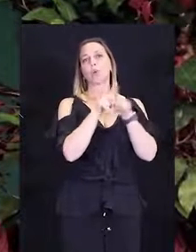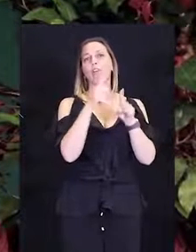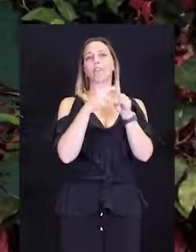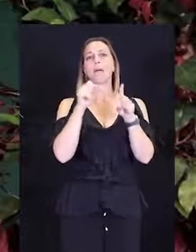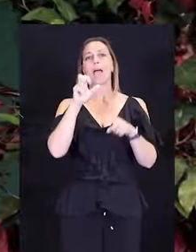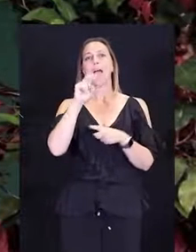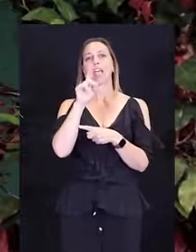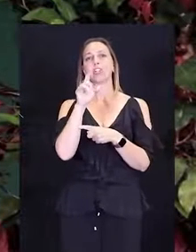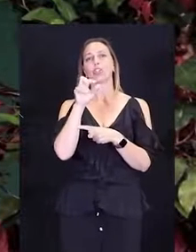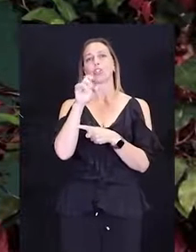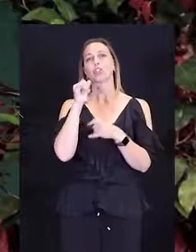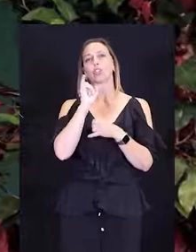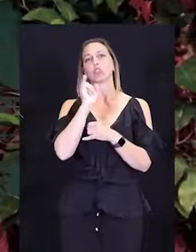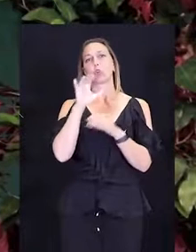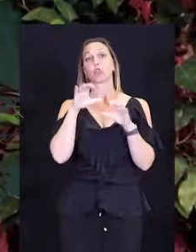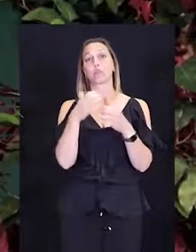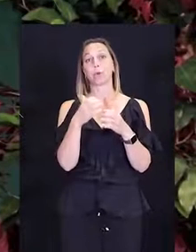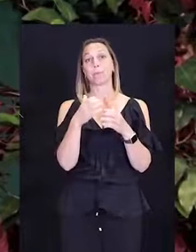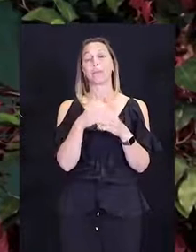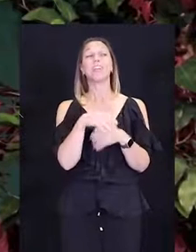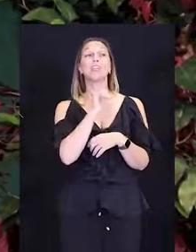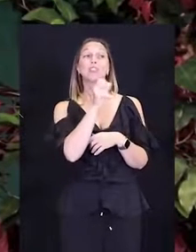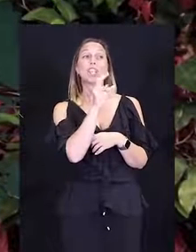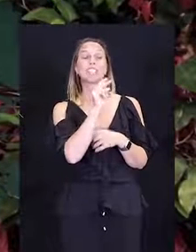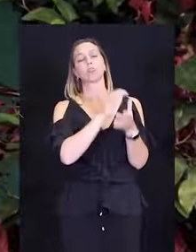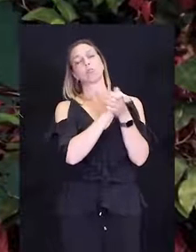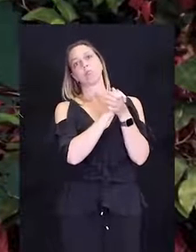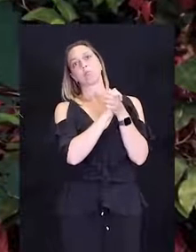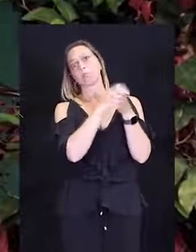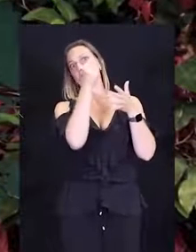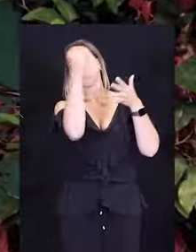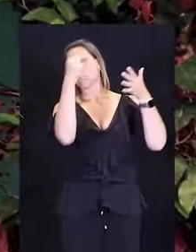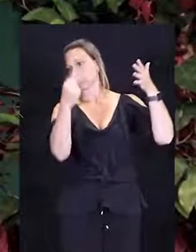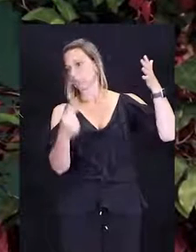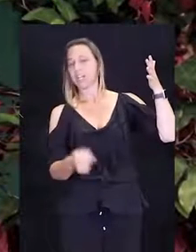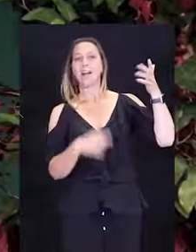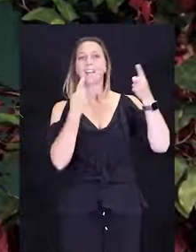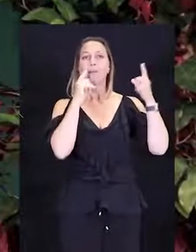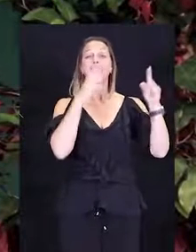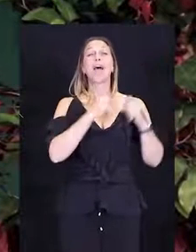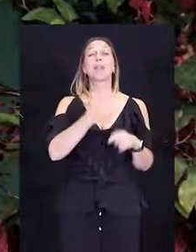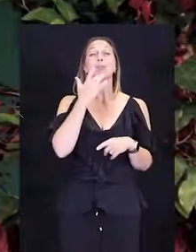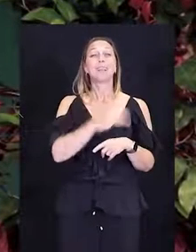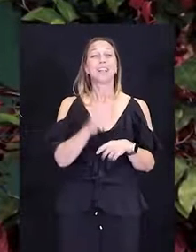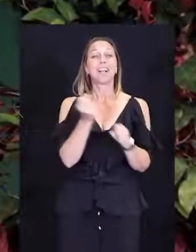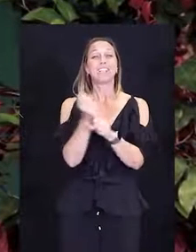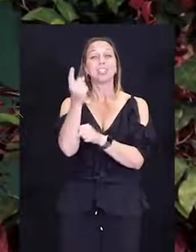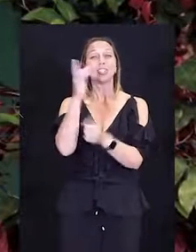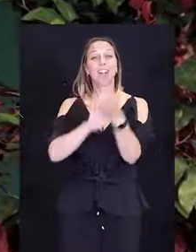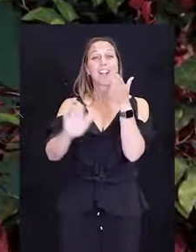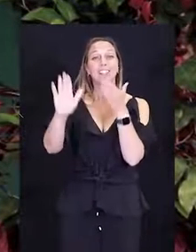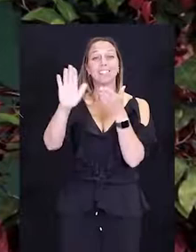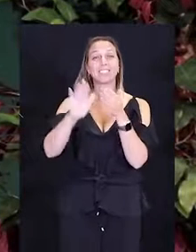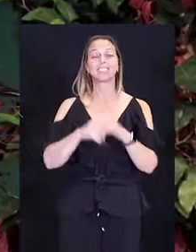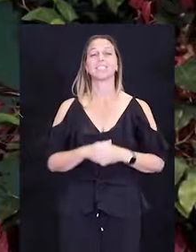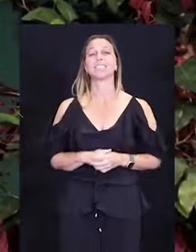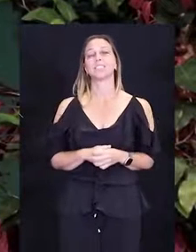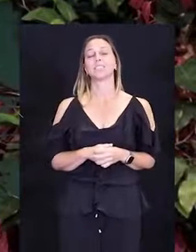of the Enders Insurance Group. Jason, congratulations on your many accomplishments and good luck at William & Mary in the fall.